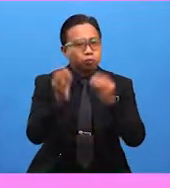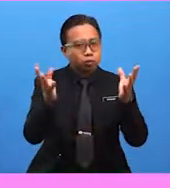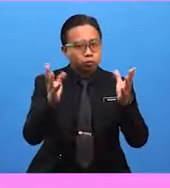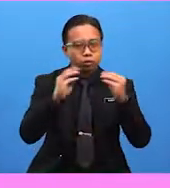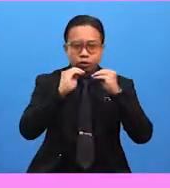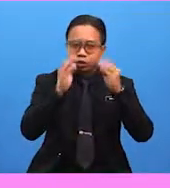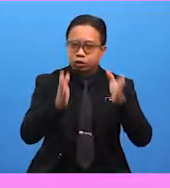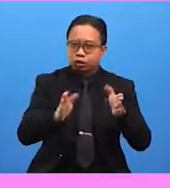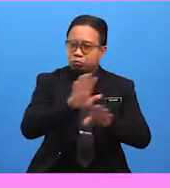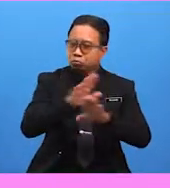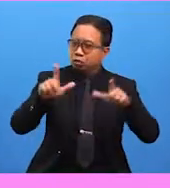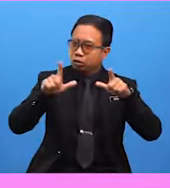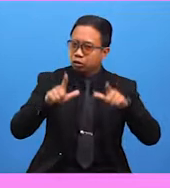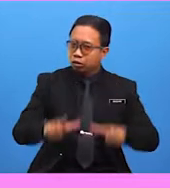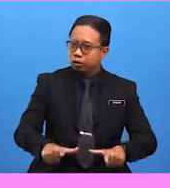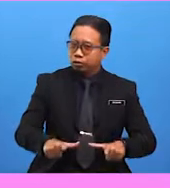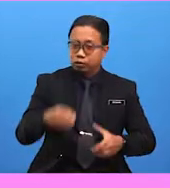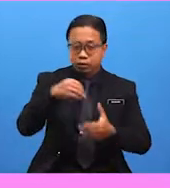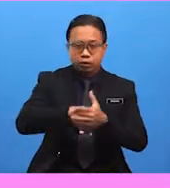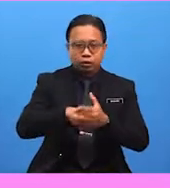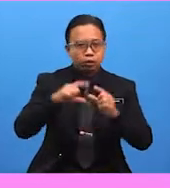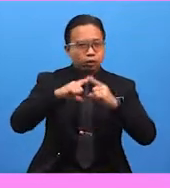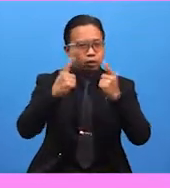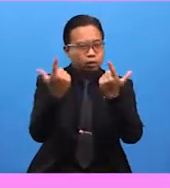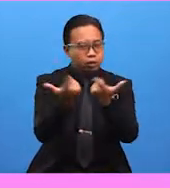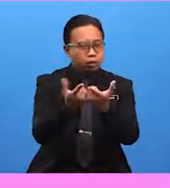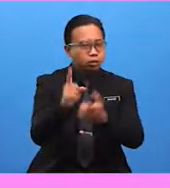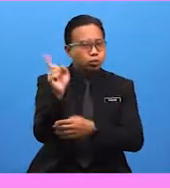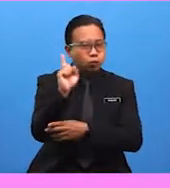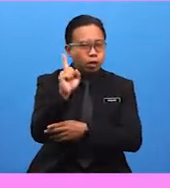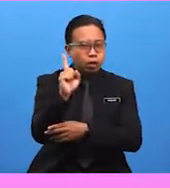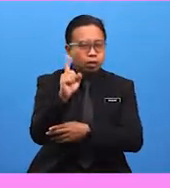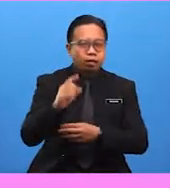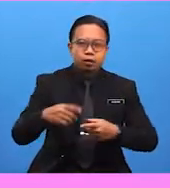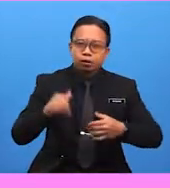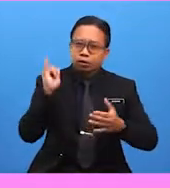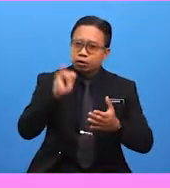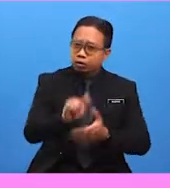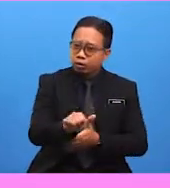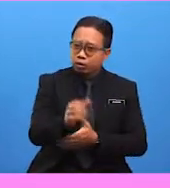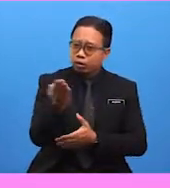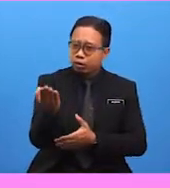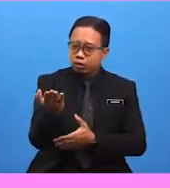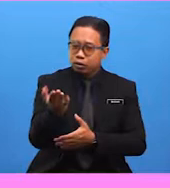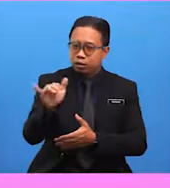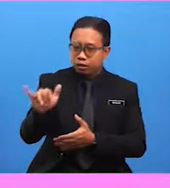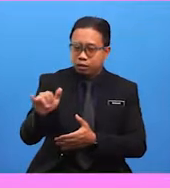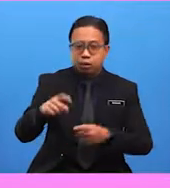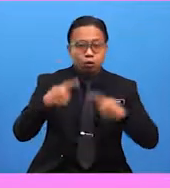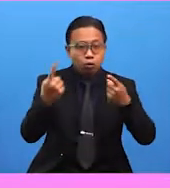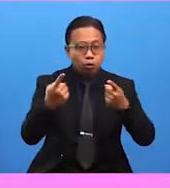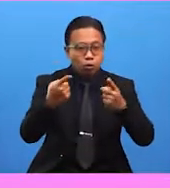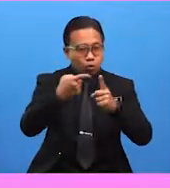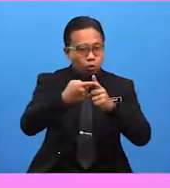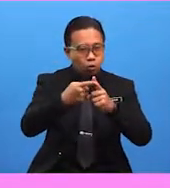live it in the classroom when they go home. They take it with them to